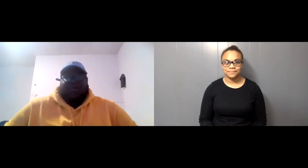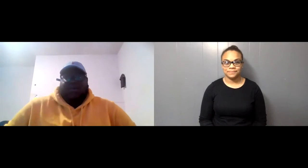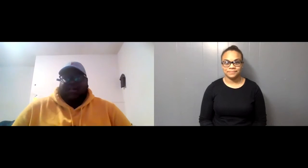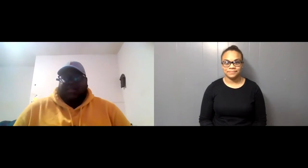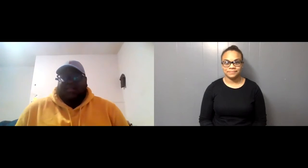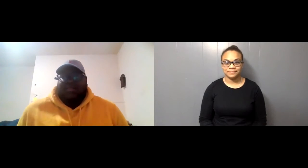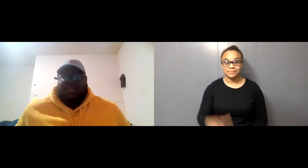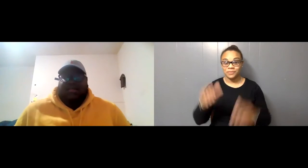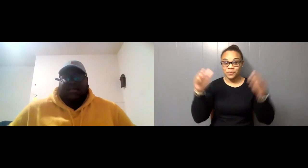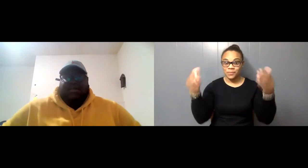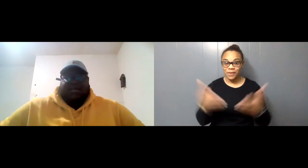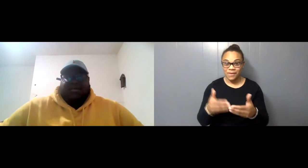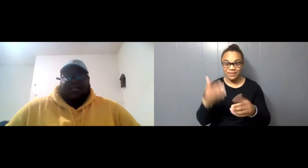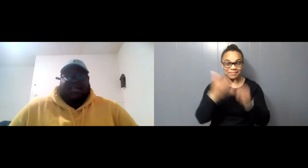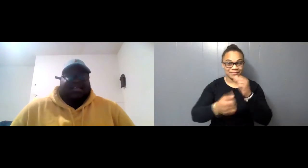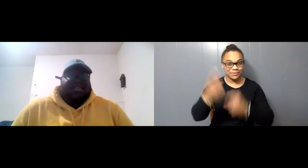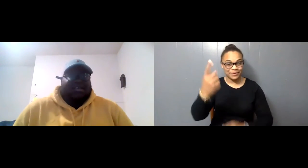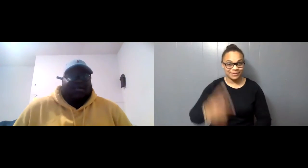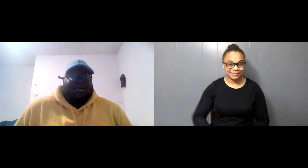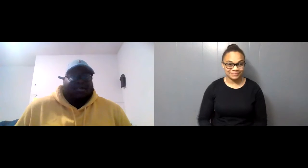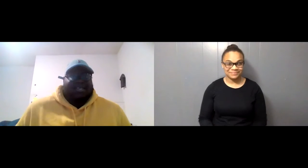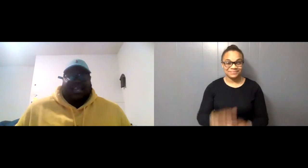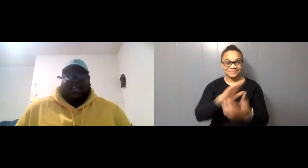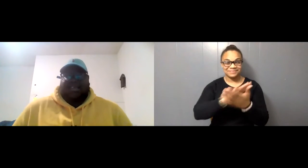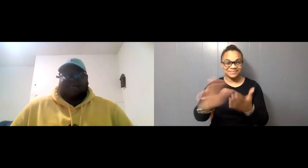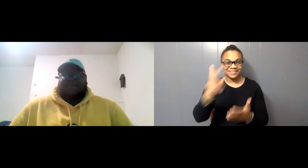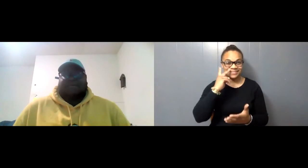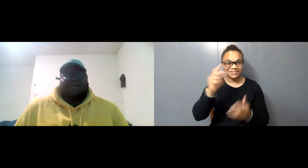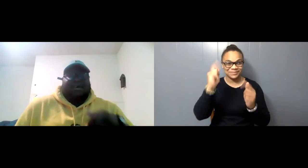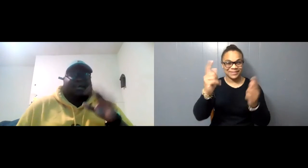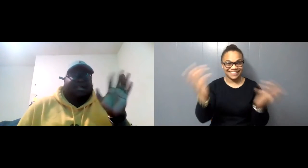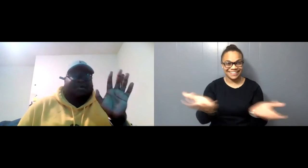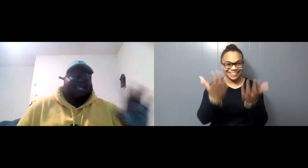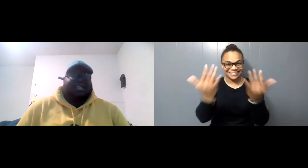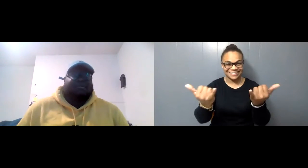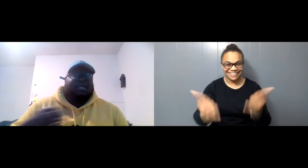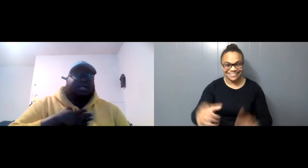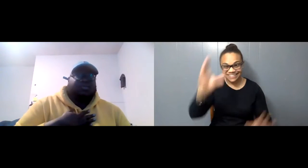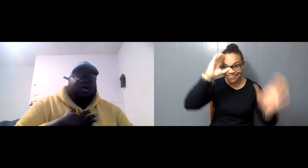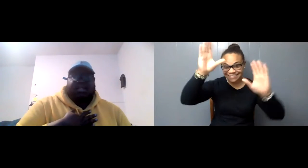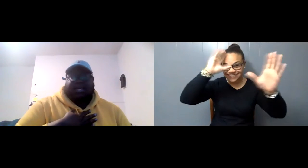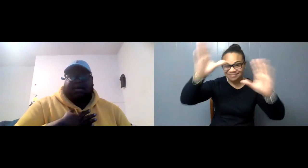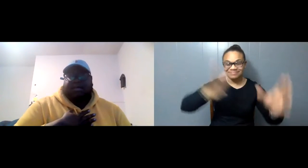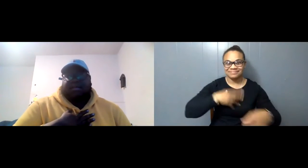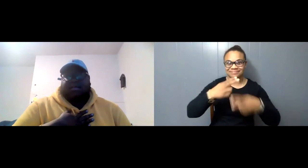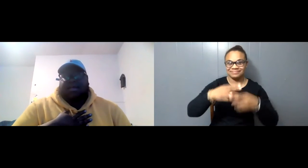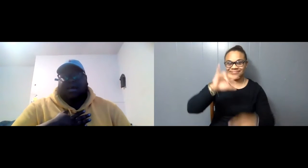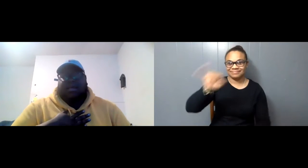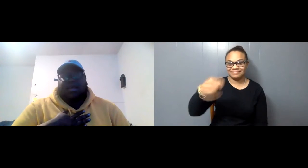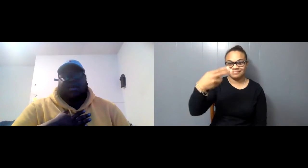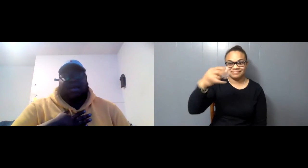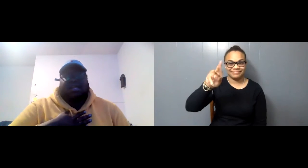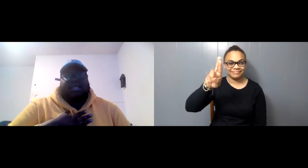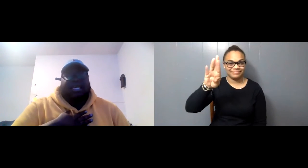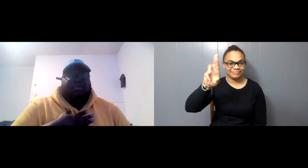Welcome, everyone. It's nice to see you all here today. Hello, my name is Jabron Tong,